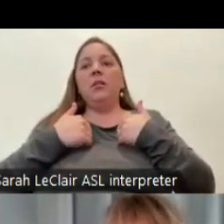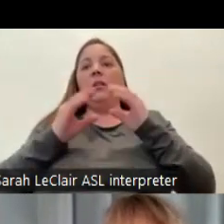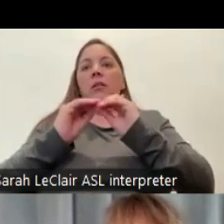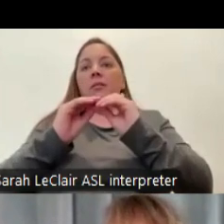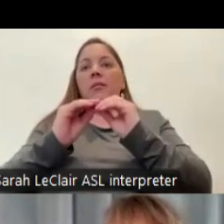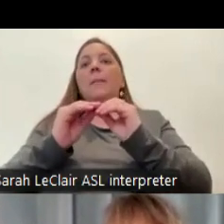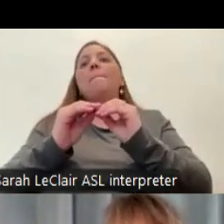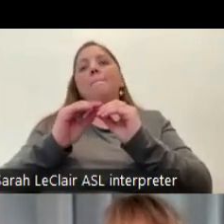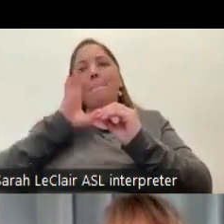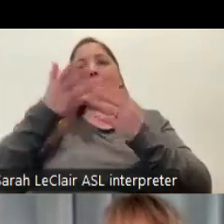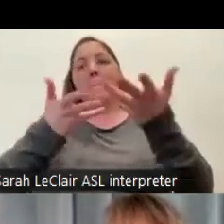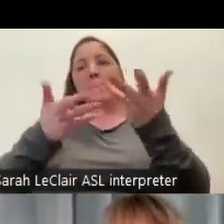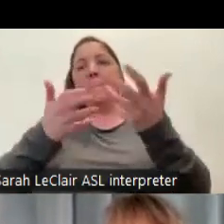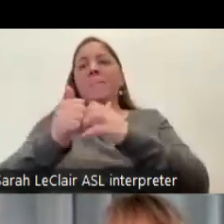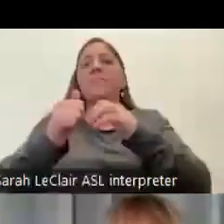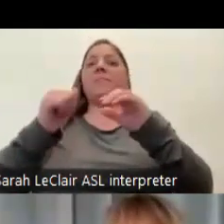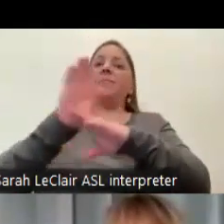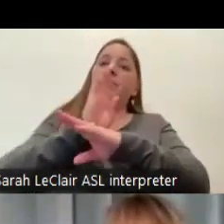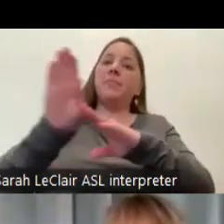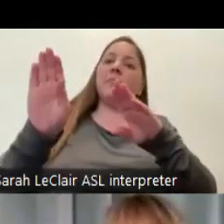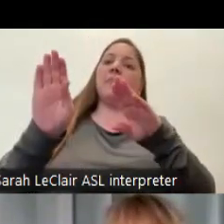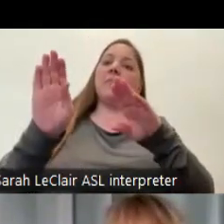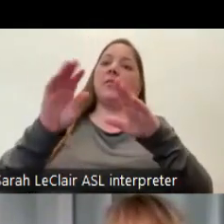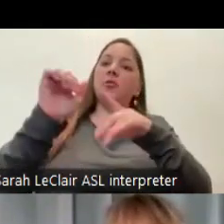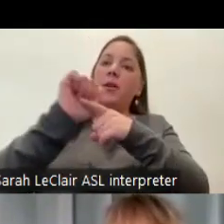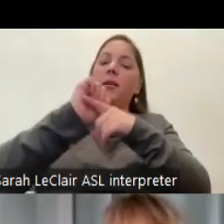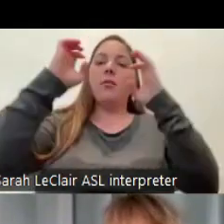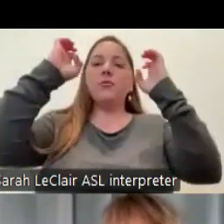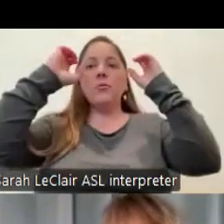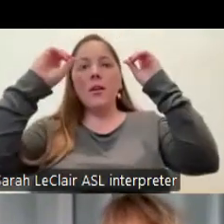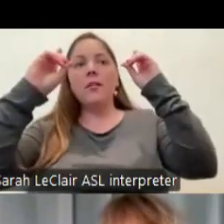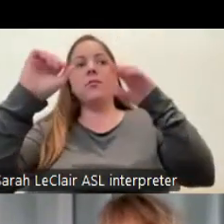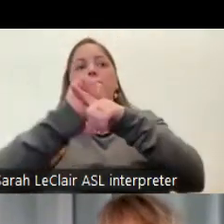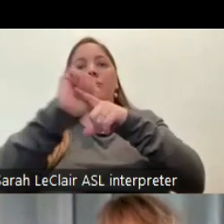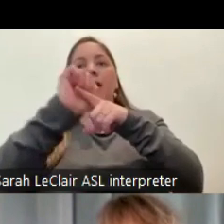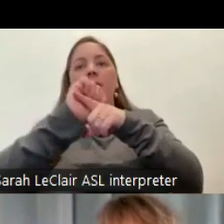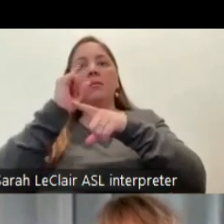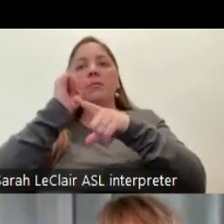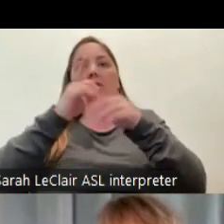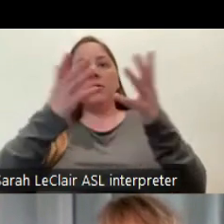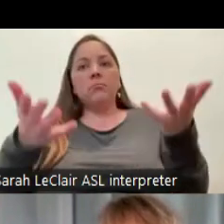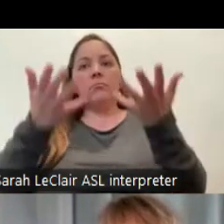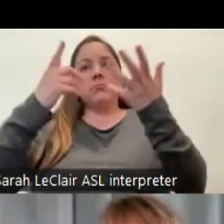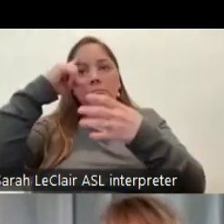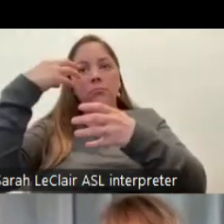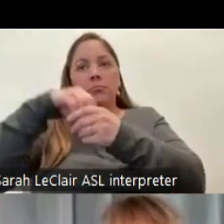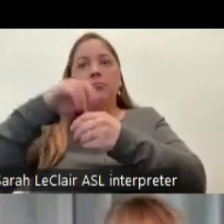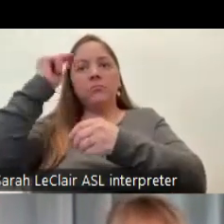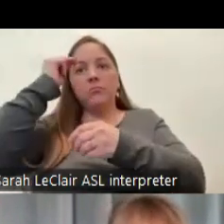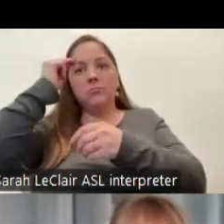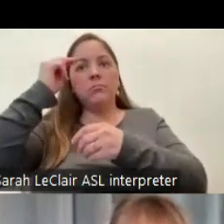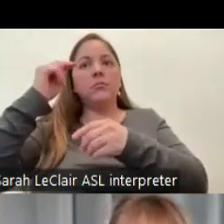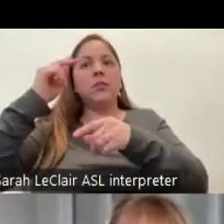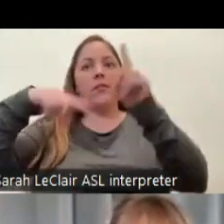involved with the business roundtable. We educate and train them, get them trained for autism certification,